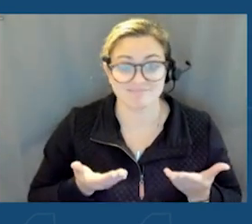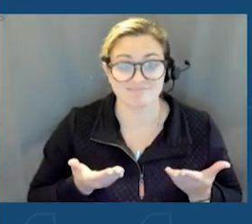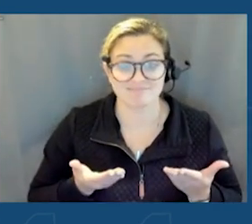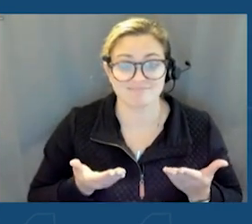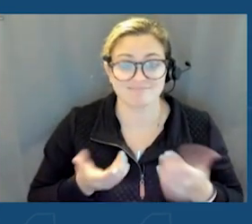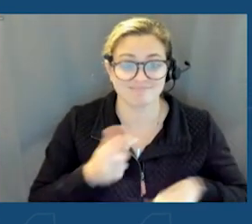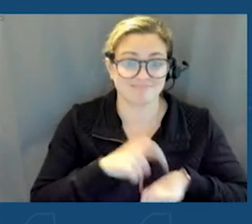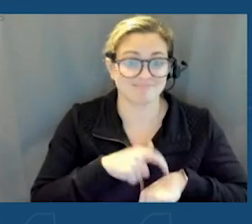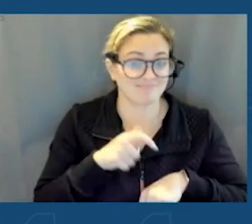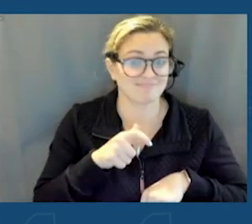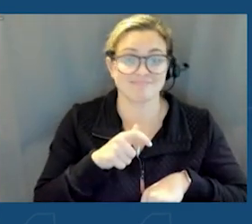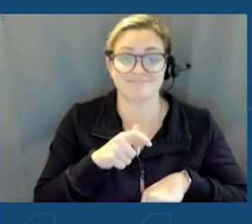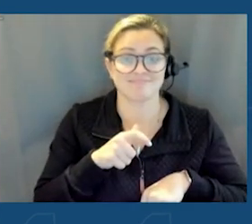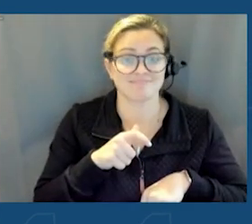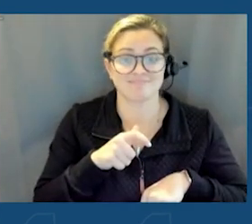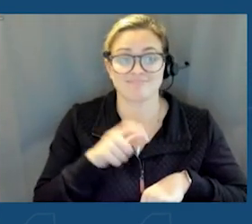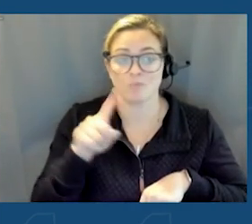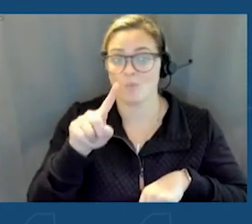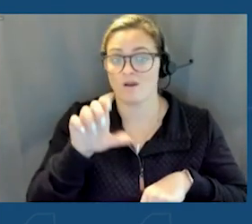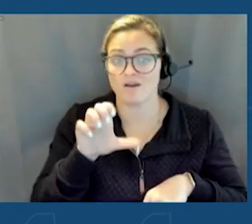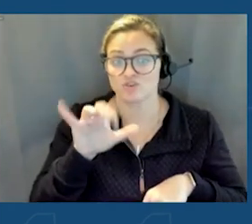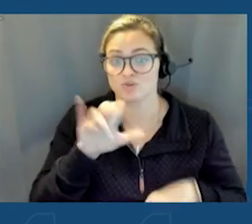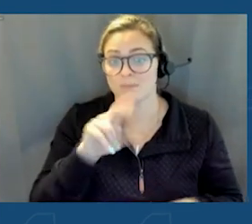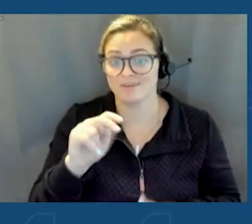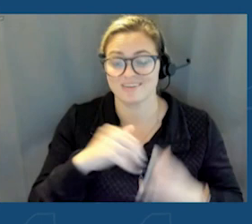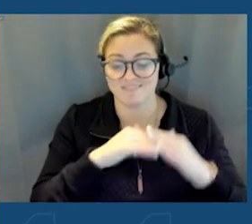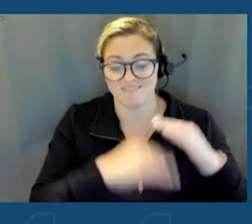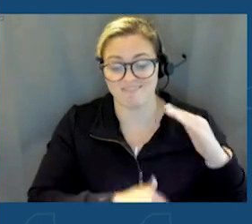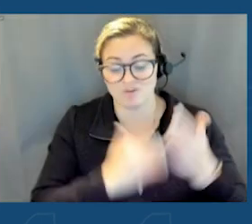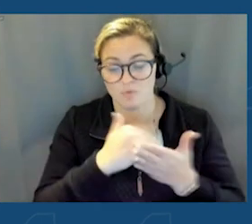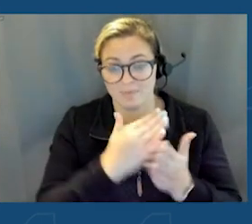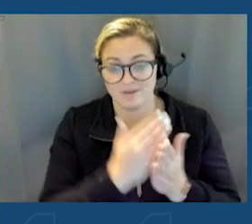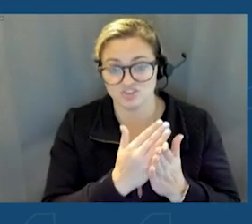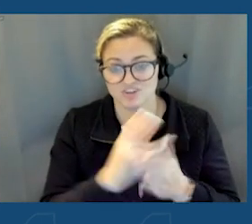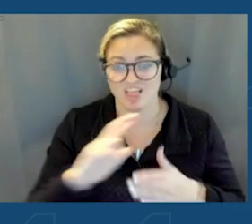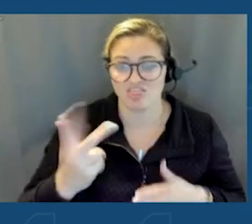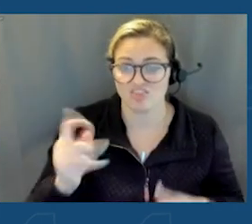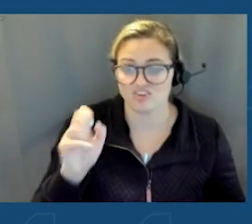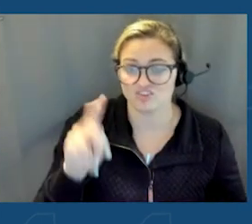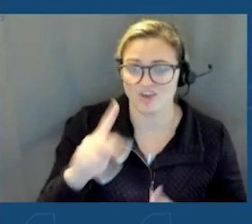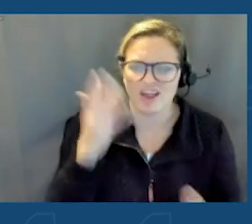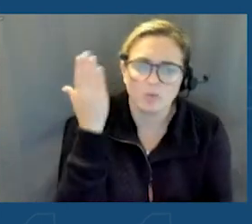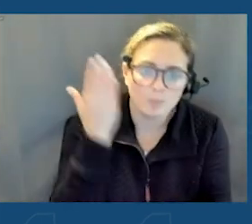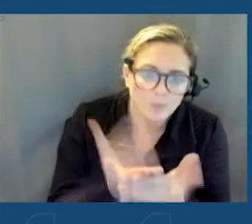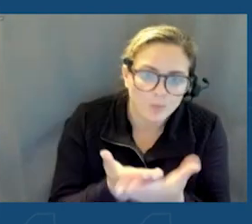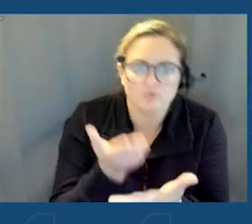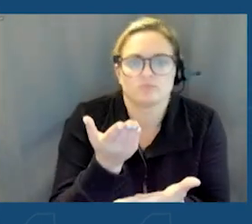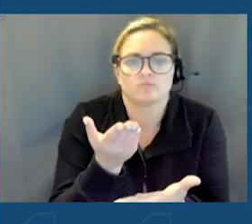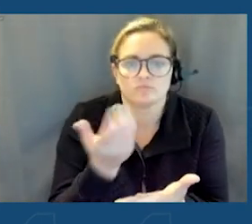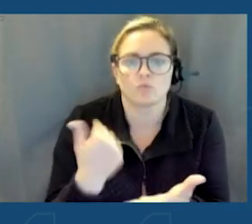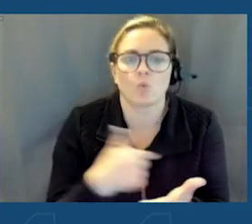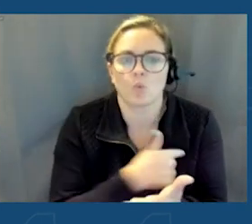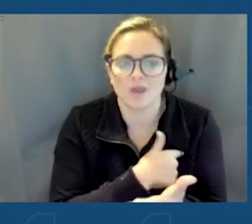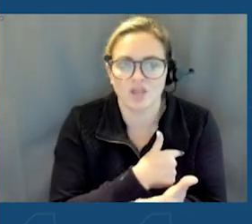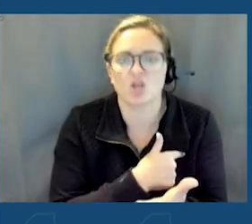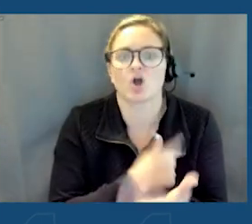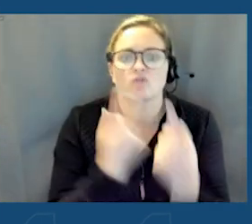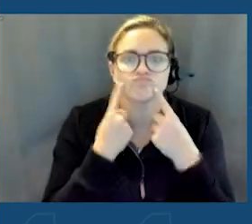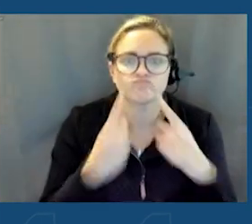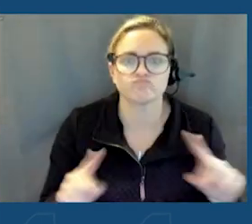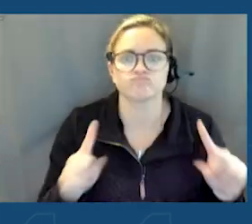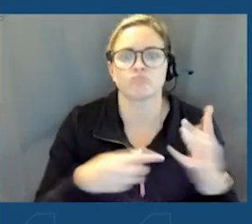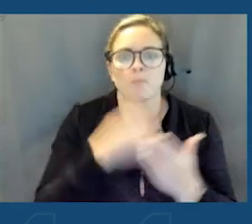schedule, $100 million under budget. 3rd track proves that we are delivering projects at